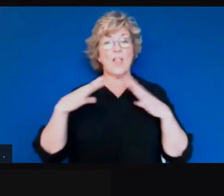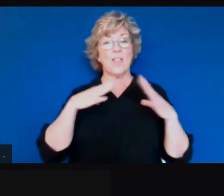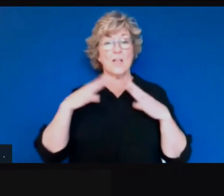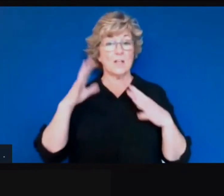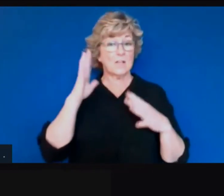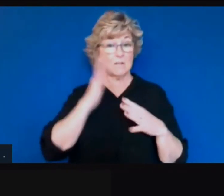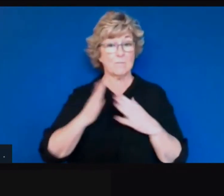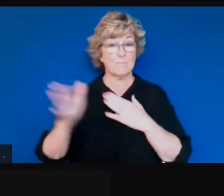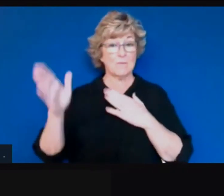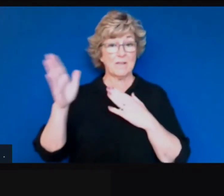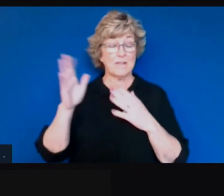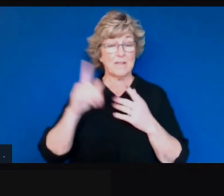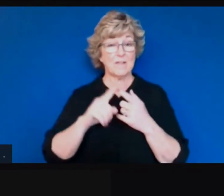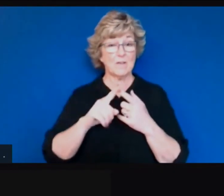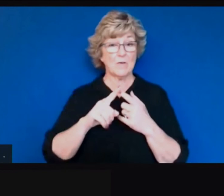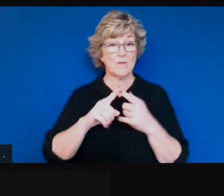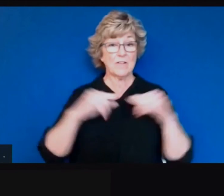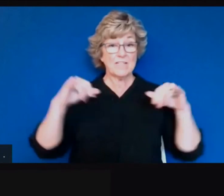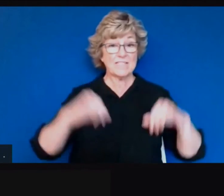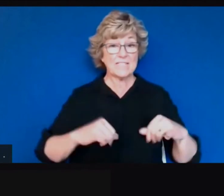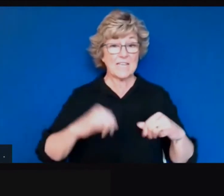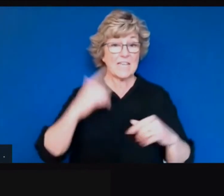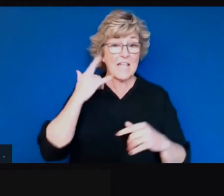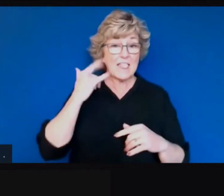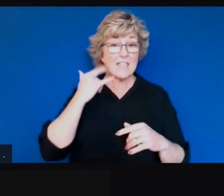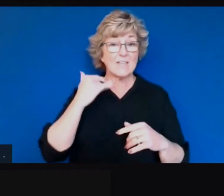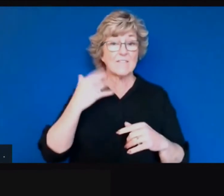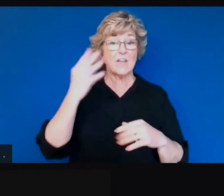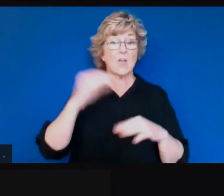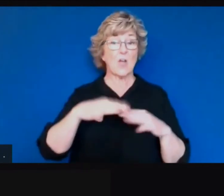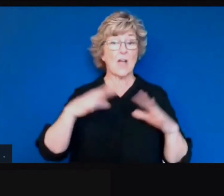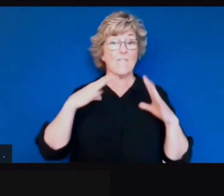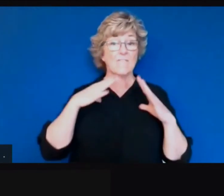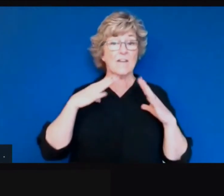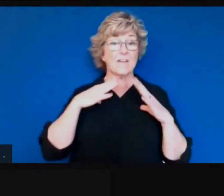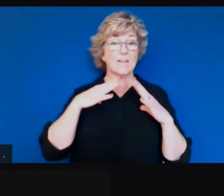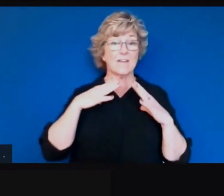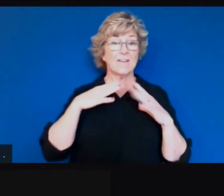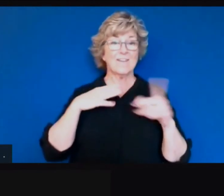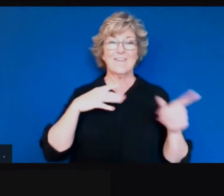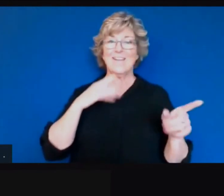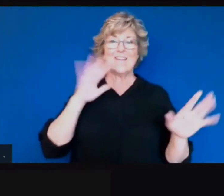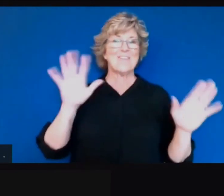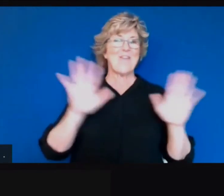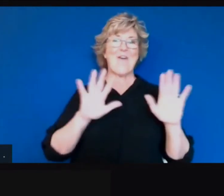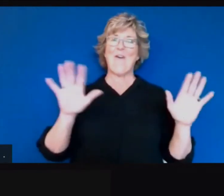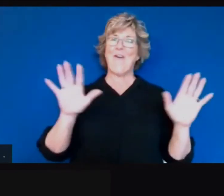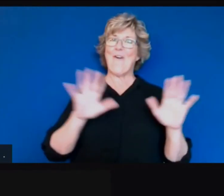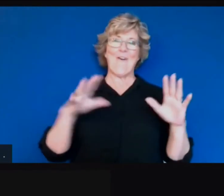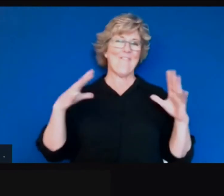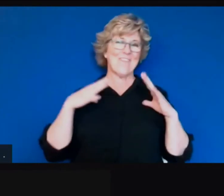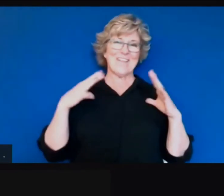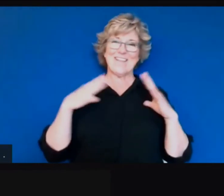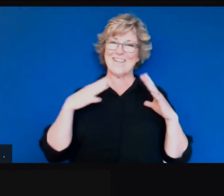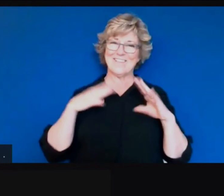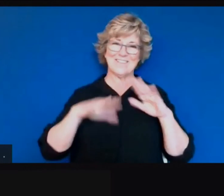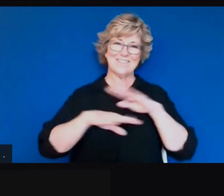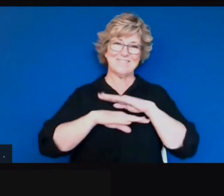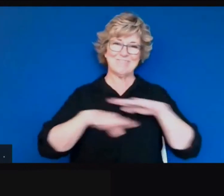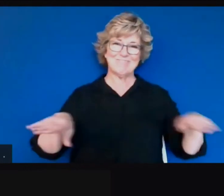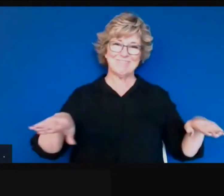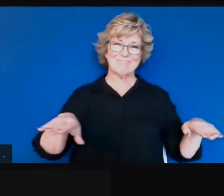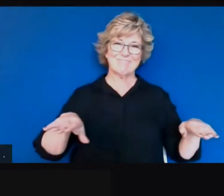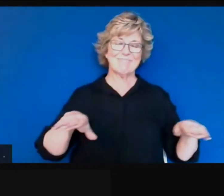going to have to stay in California? Are you going on vacation to quarantine? Yeah, no vacations. That ended